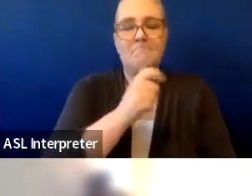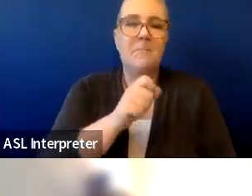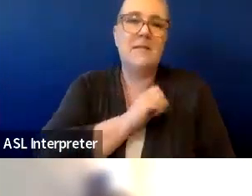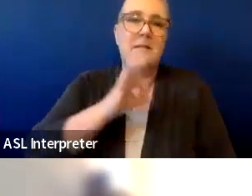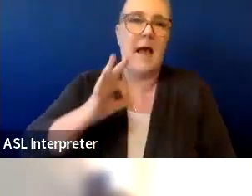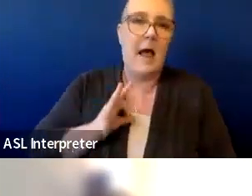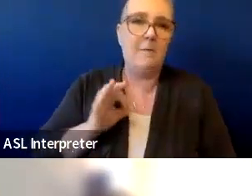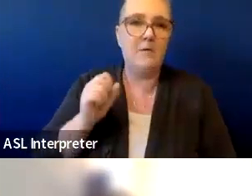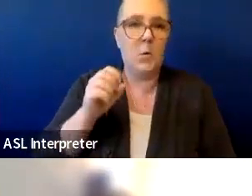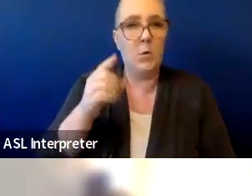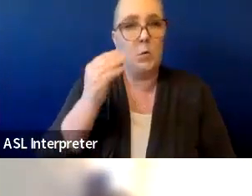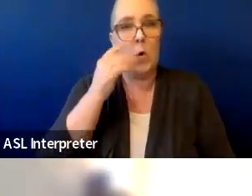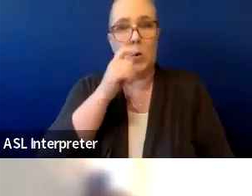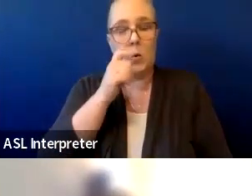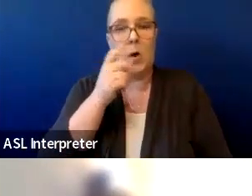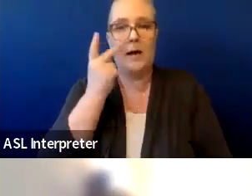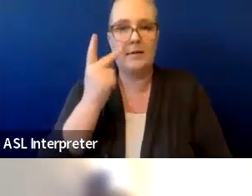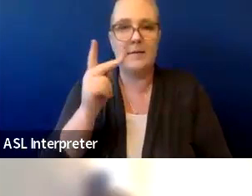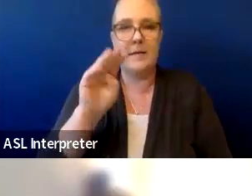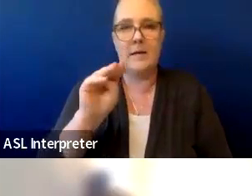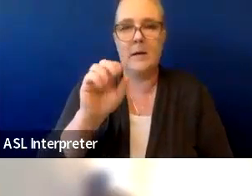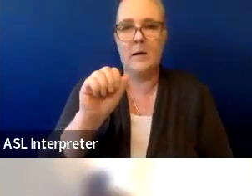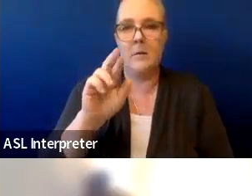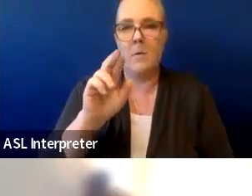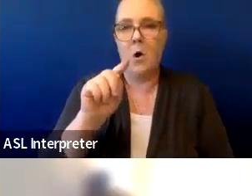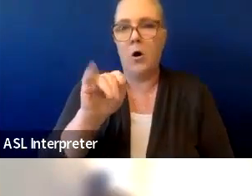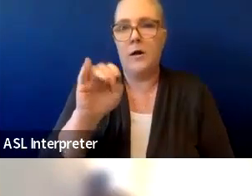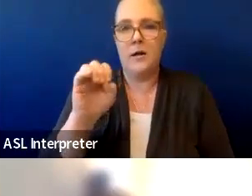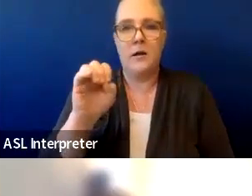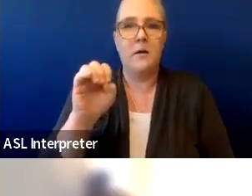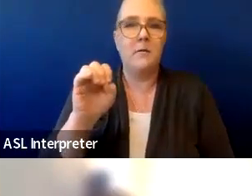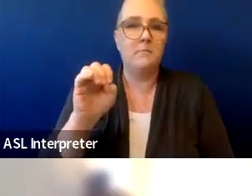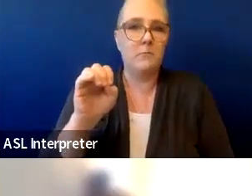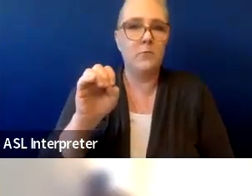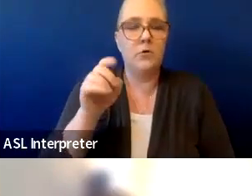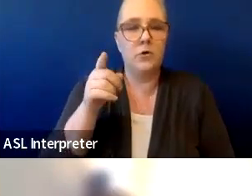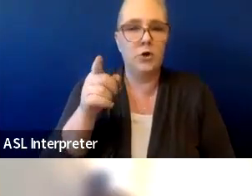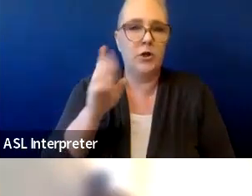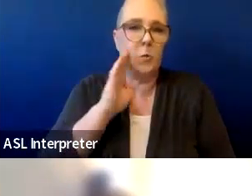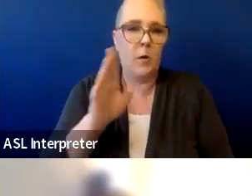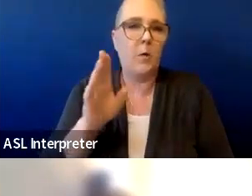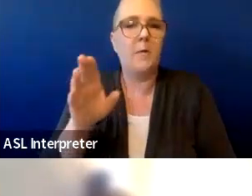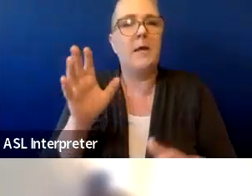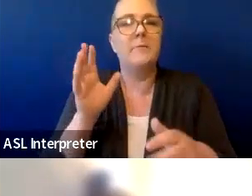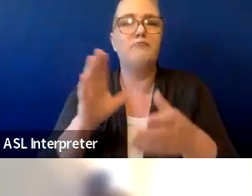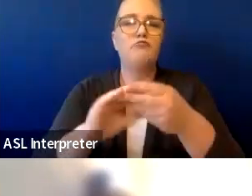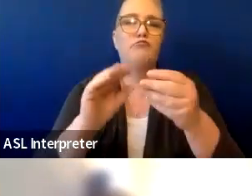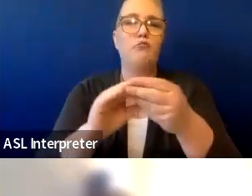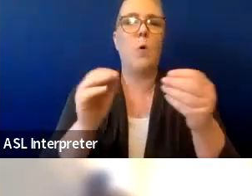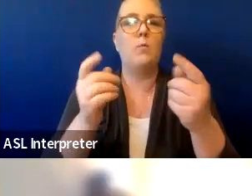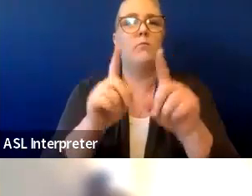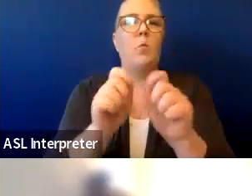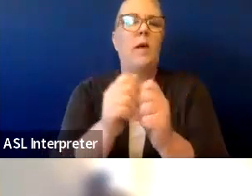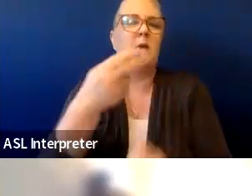know who we are. I see Ms. Marty Easton. Good morning, Marty. She is going to be giving an update with Helen on just